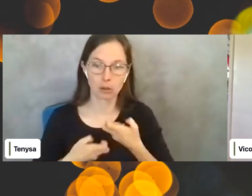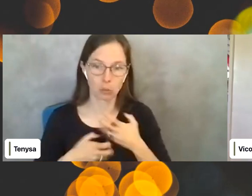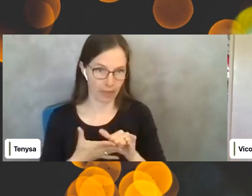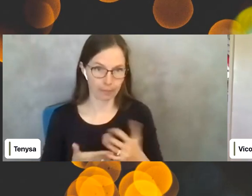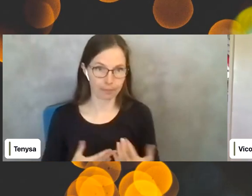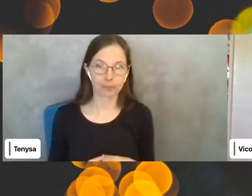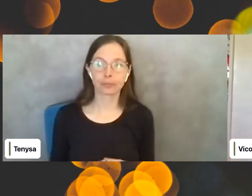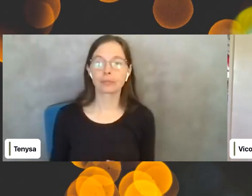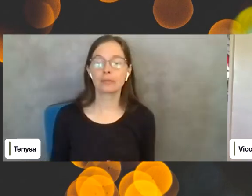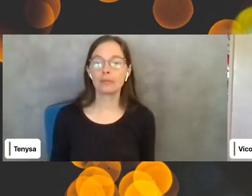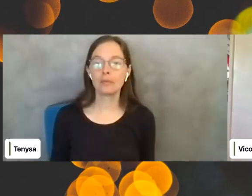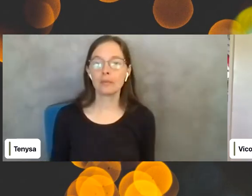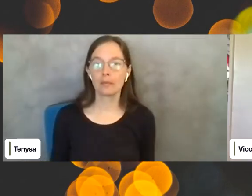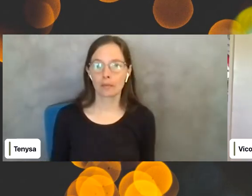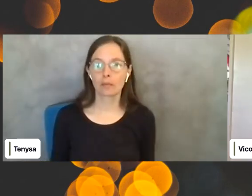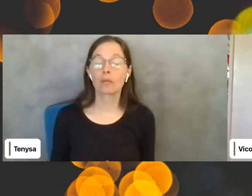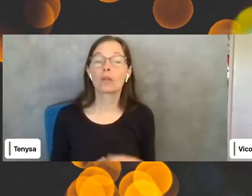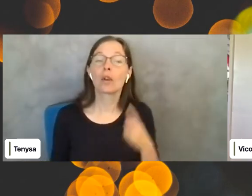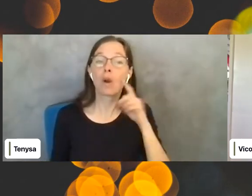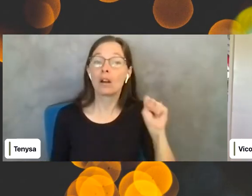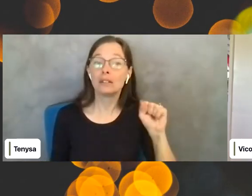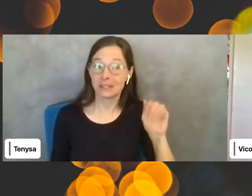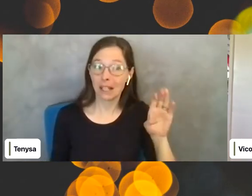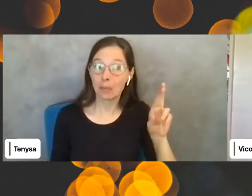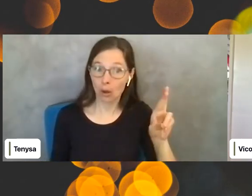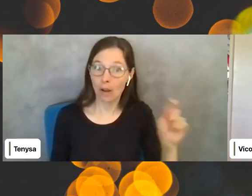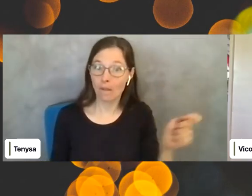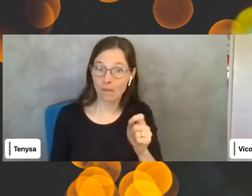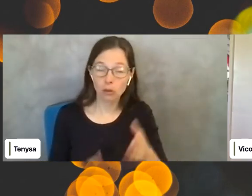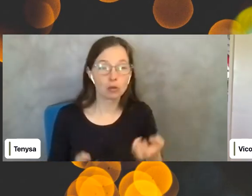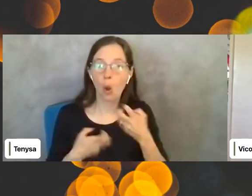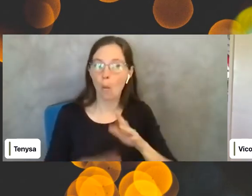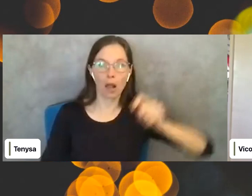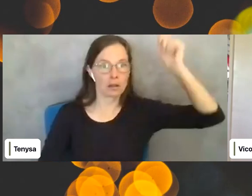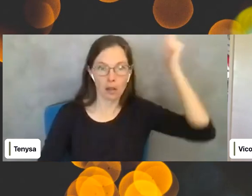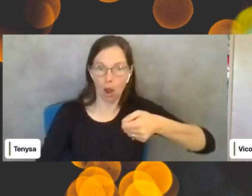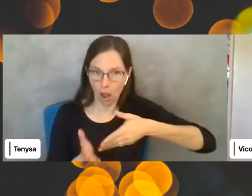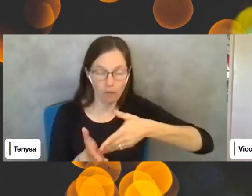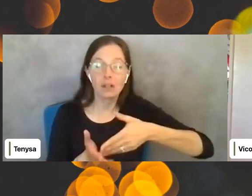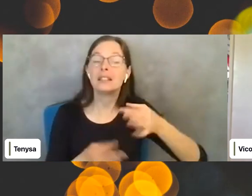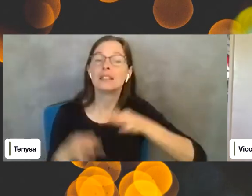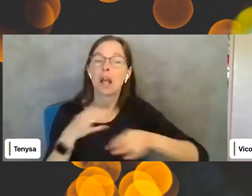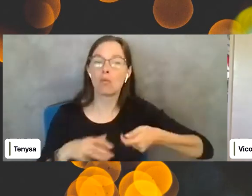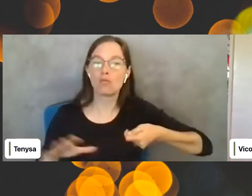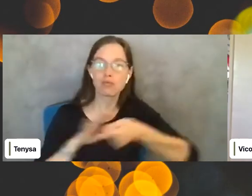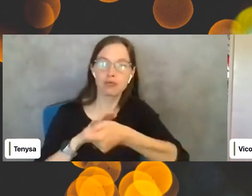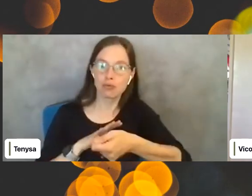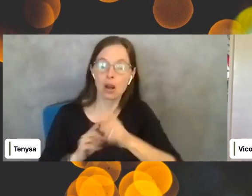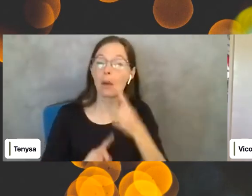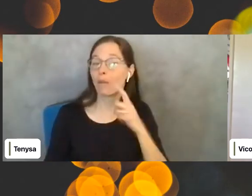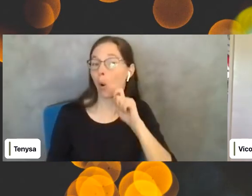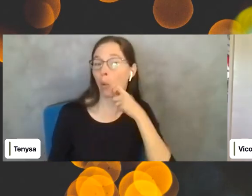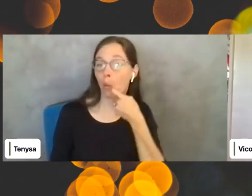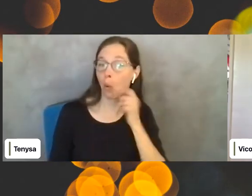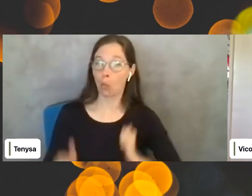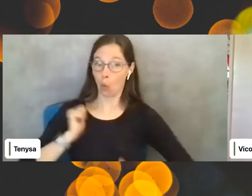that. So for saber fencers, you don't want to cut that much. You want to thrust. But for cool sword fighting stunts, you